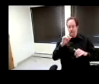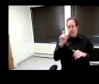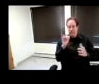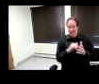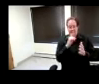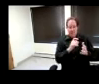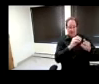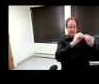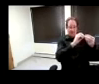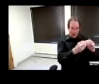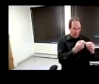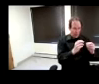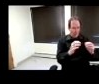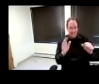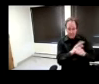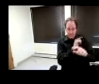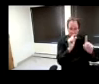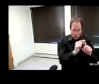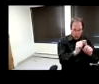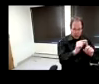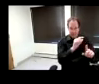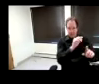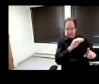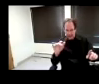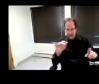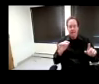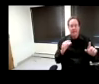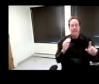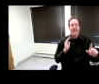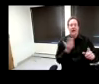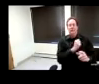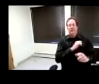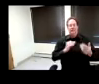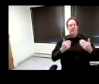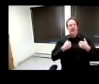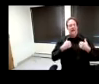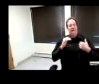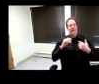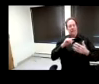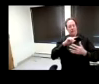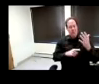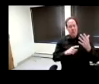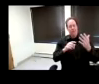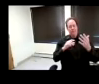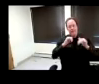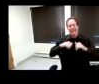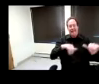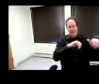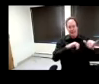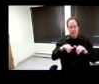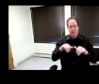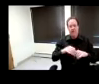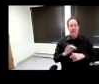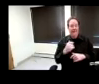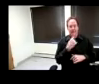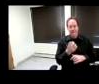Should this be spelled out? Our staff has quick access to those too. And then, like I said, be